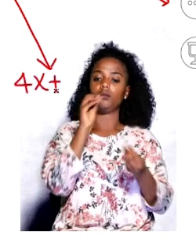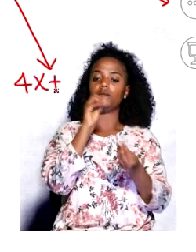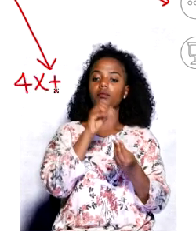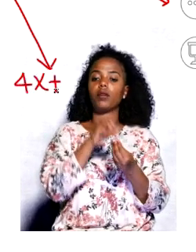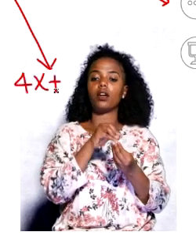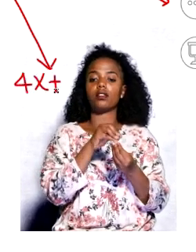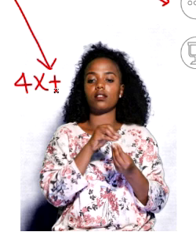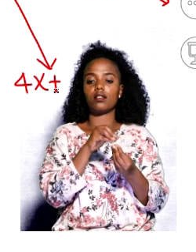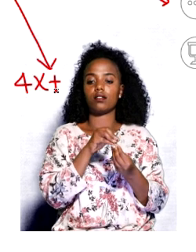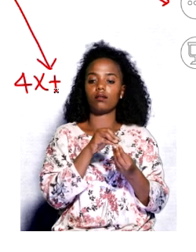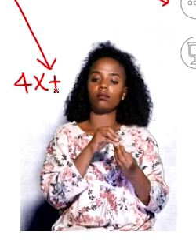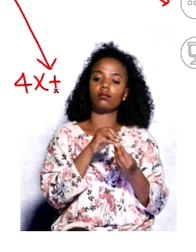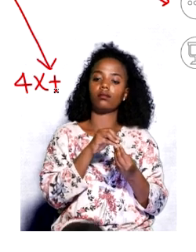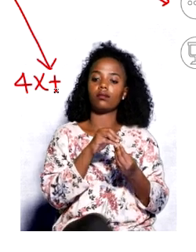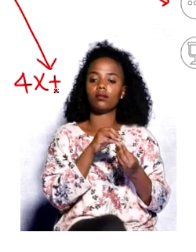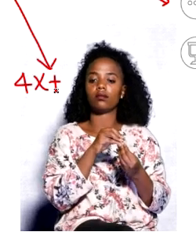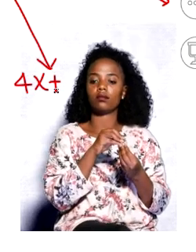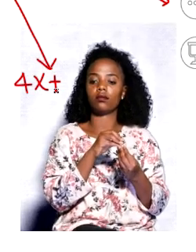4x plus